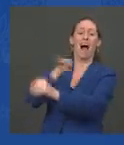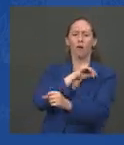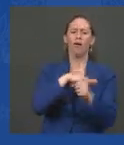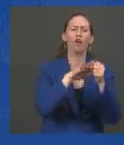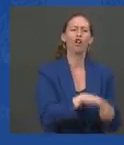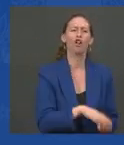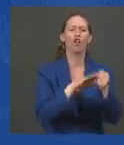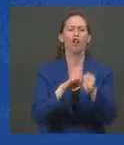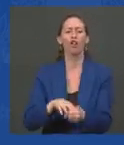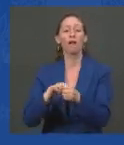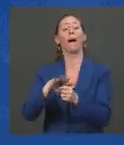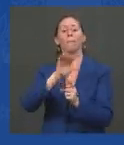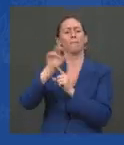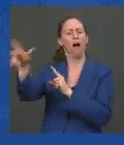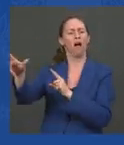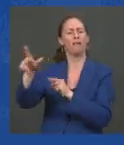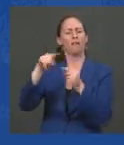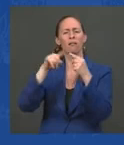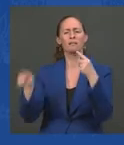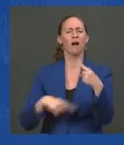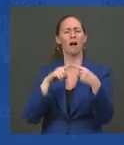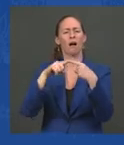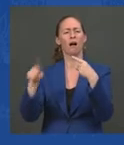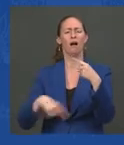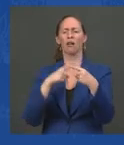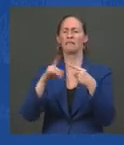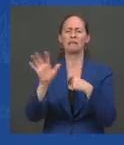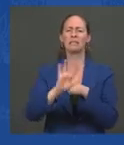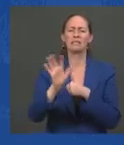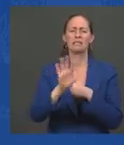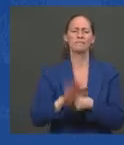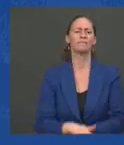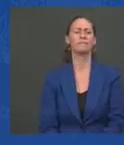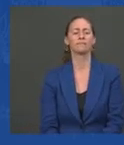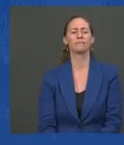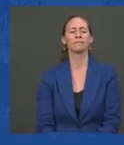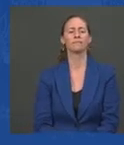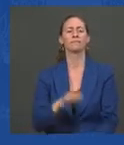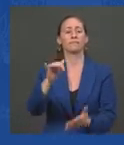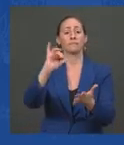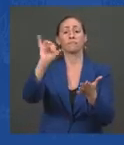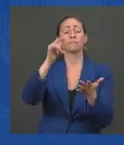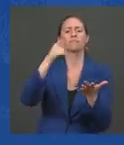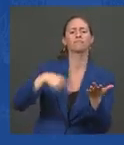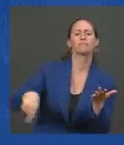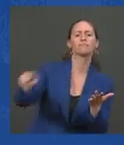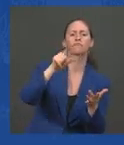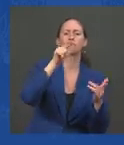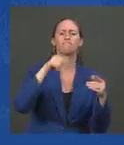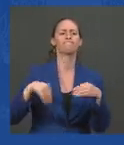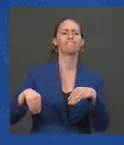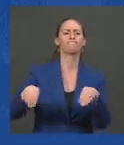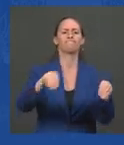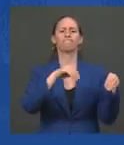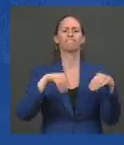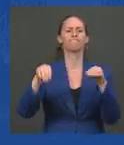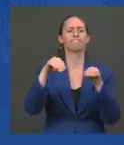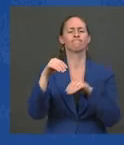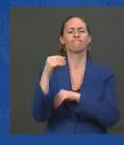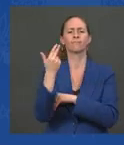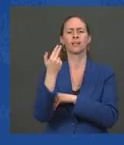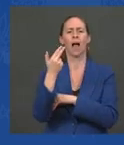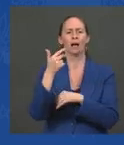options. We're also working to stem the flow of firearms from rogue gun dealers to curb the epidemic of gun